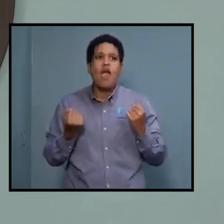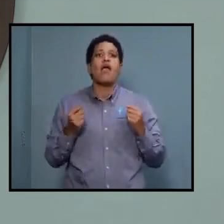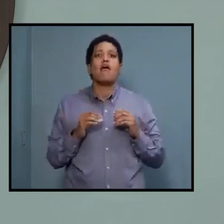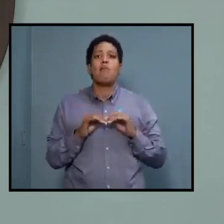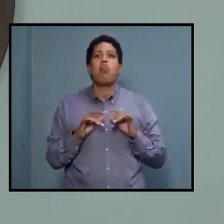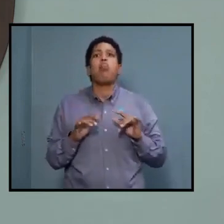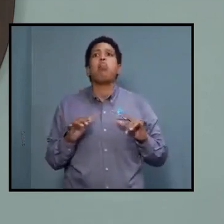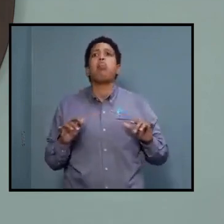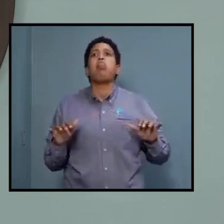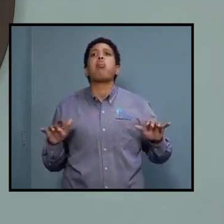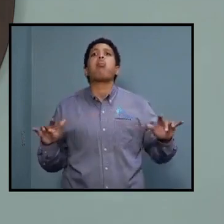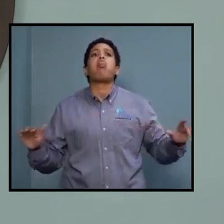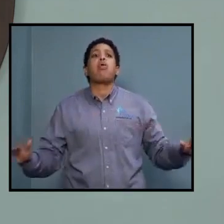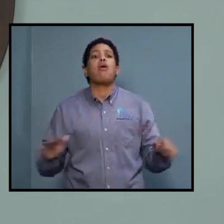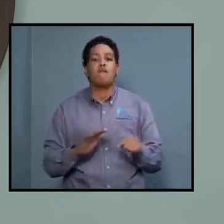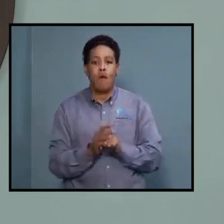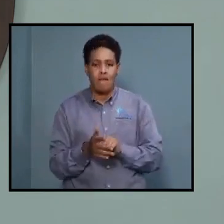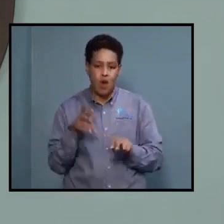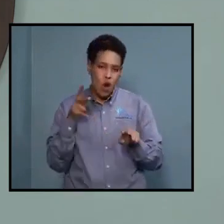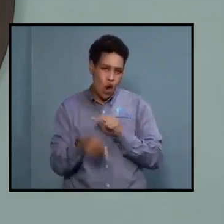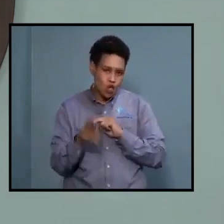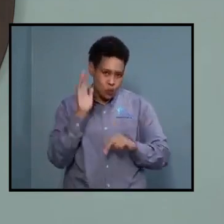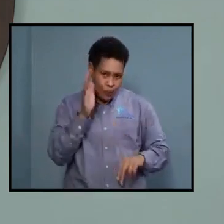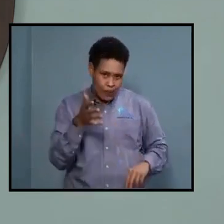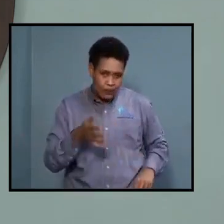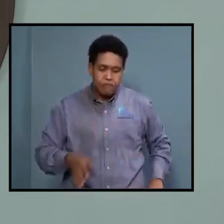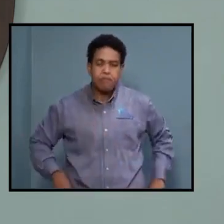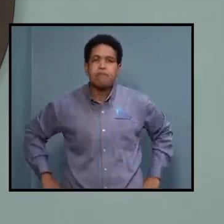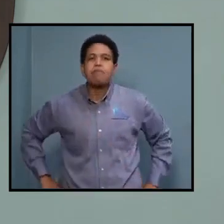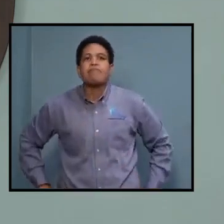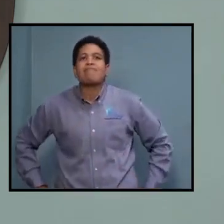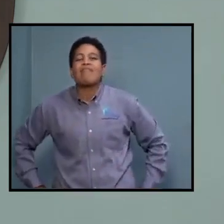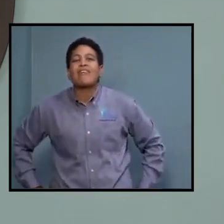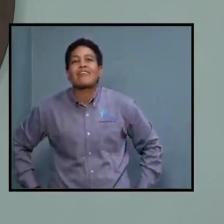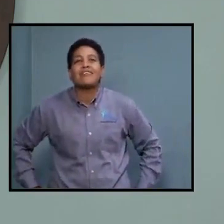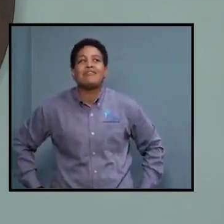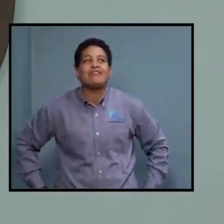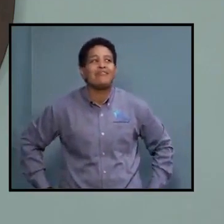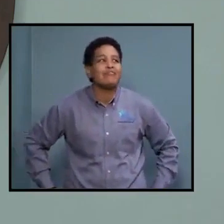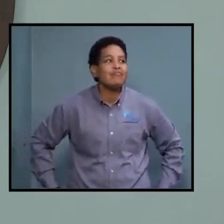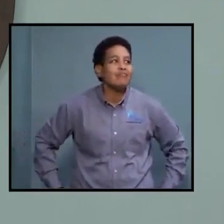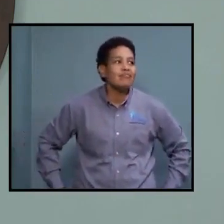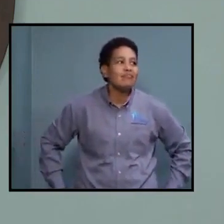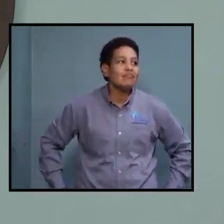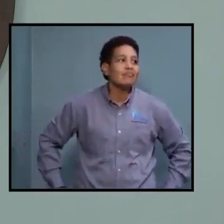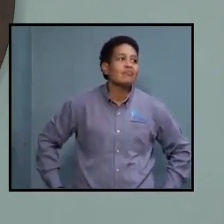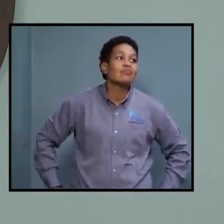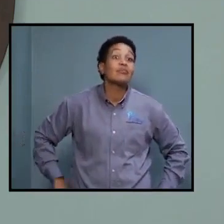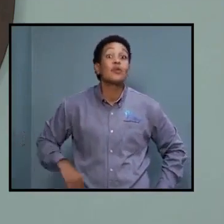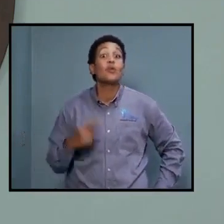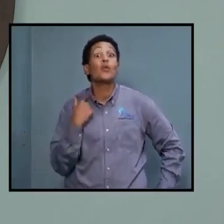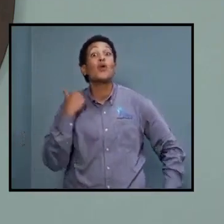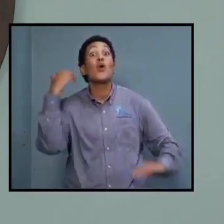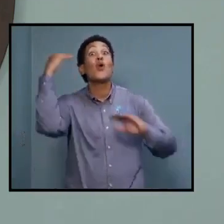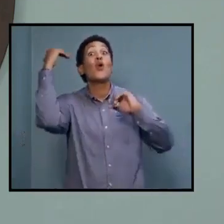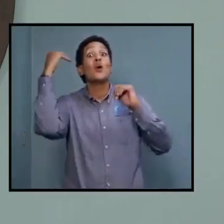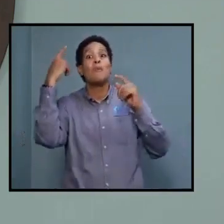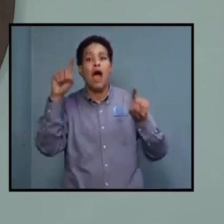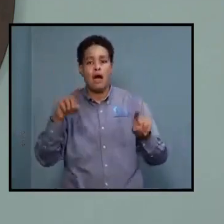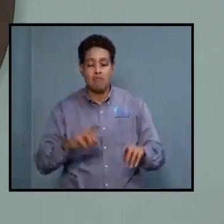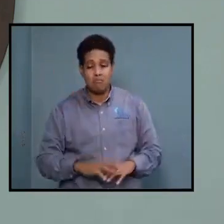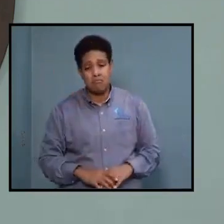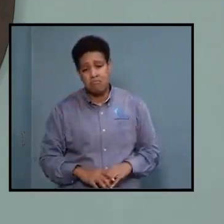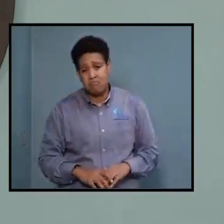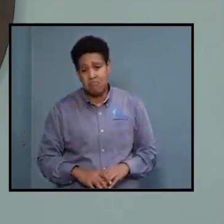transmission of the virus now this is what we hope will happen but if people decide